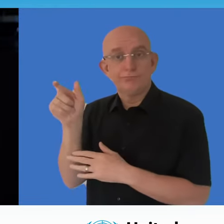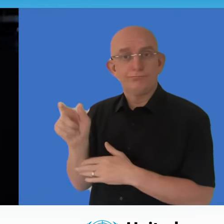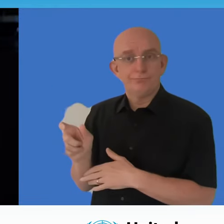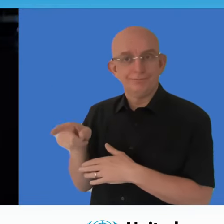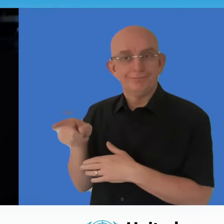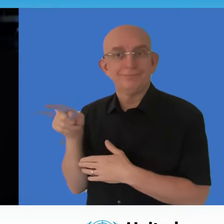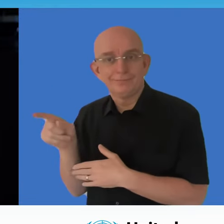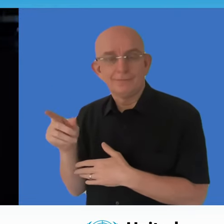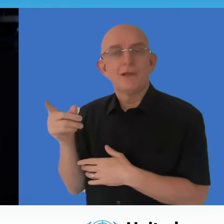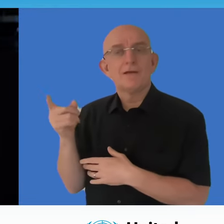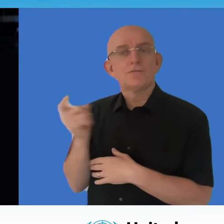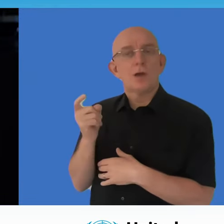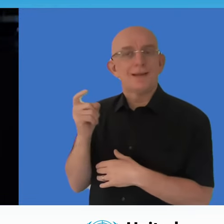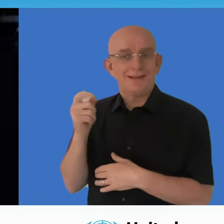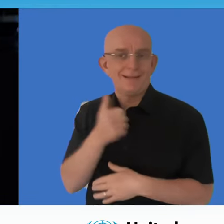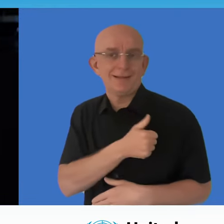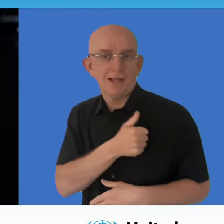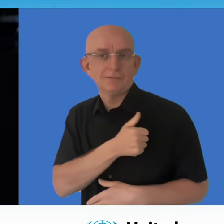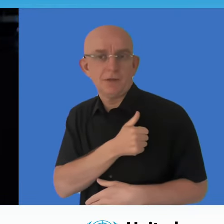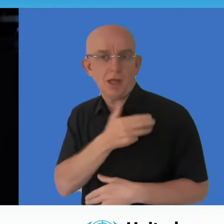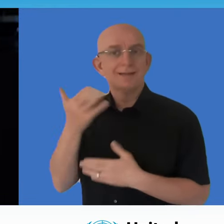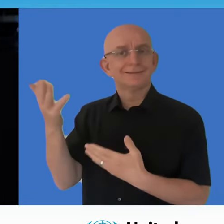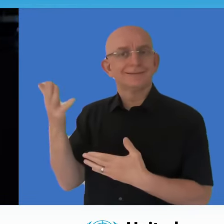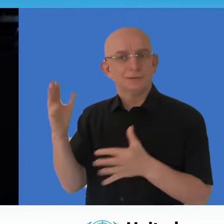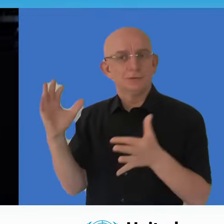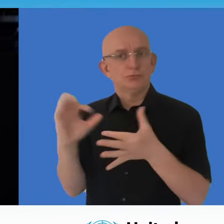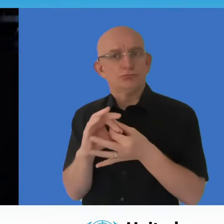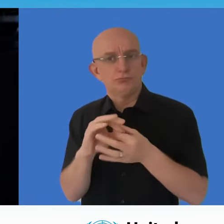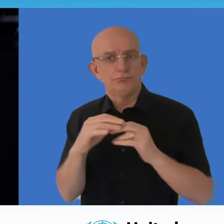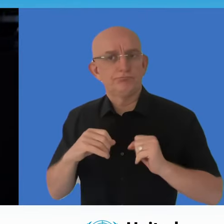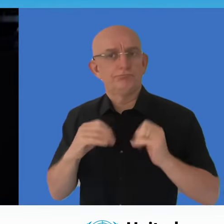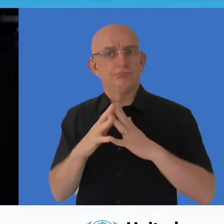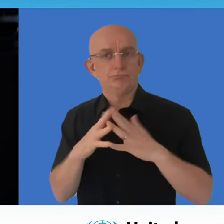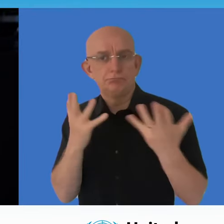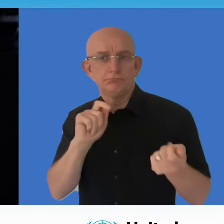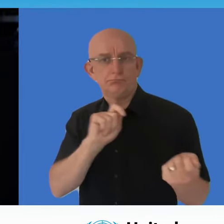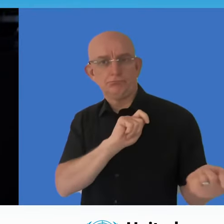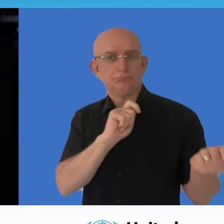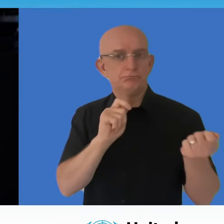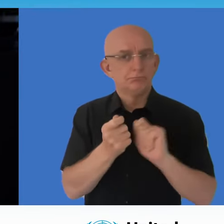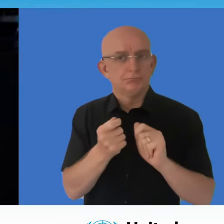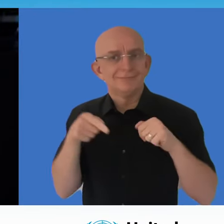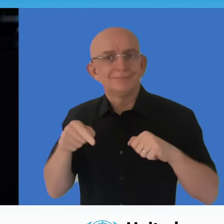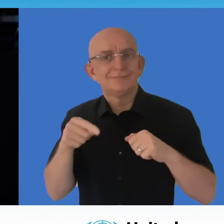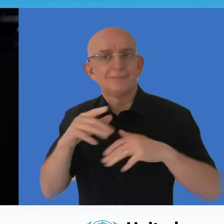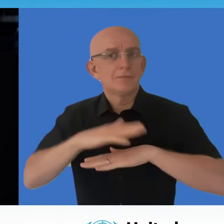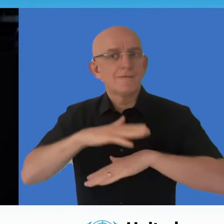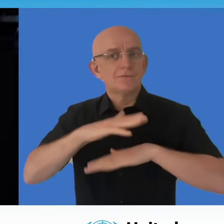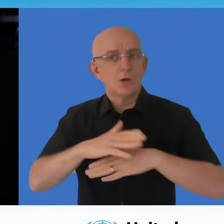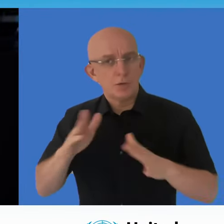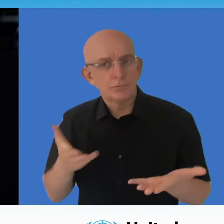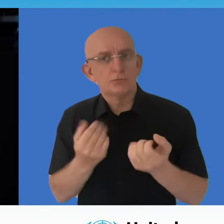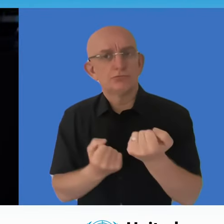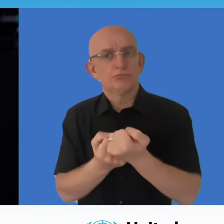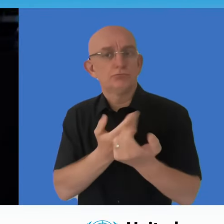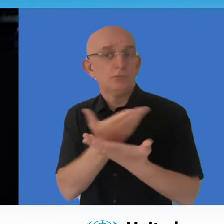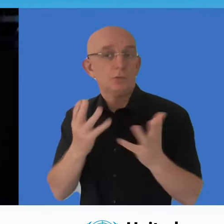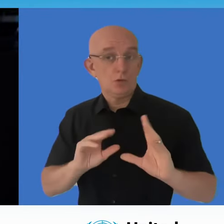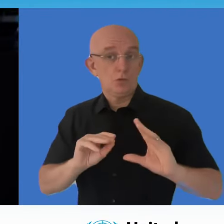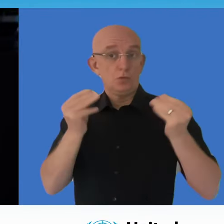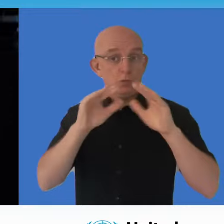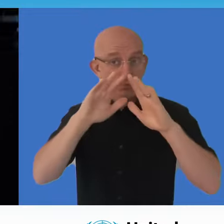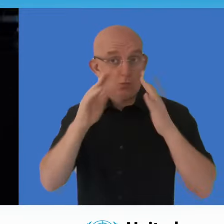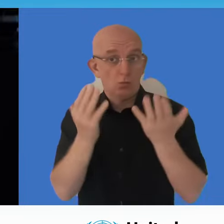of Revolutionaire, a platform that empowers young people worldwide to take action in their local communities.